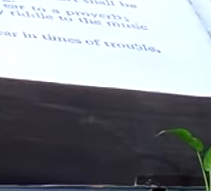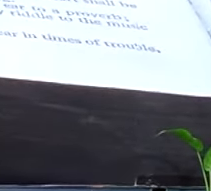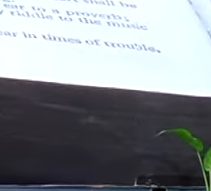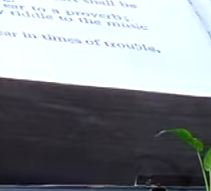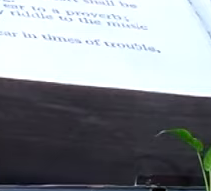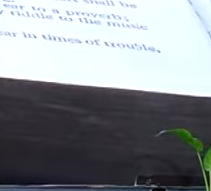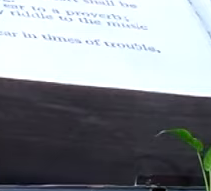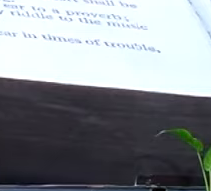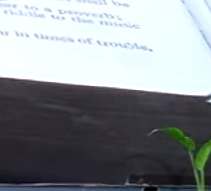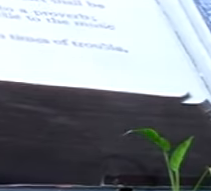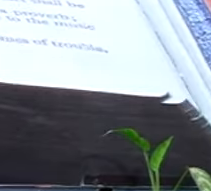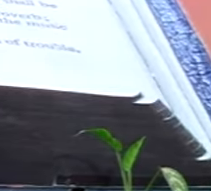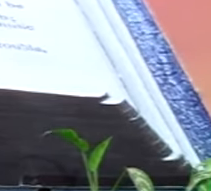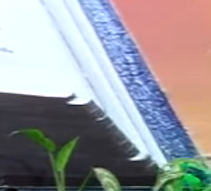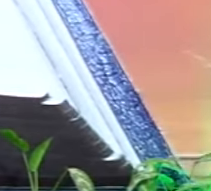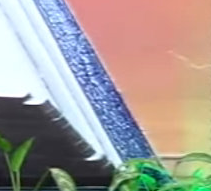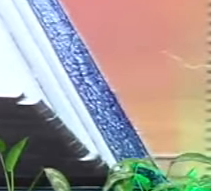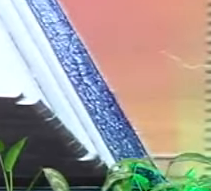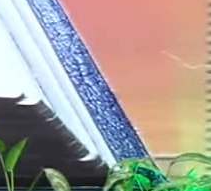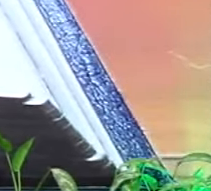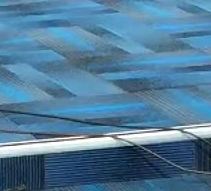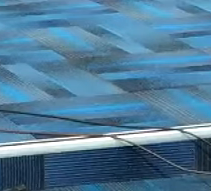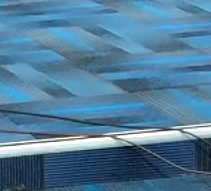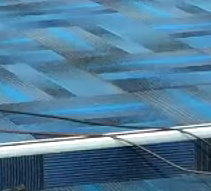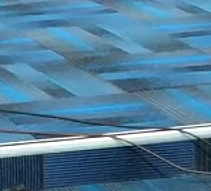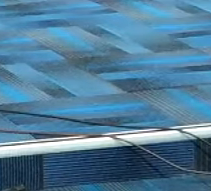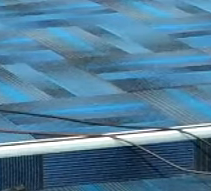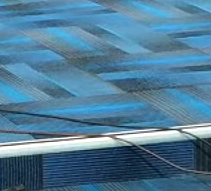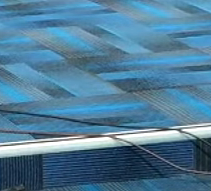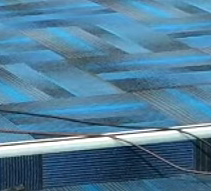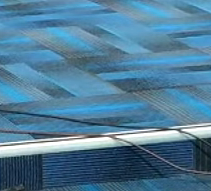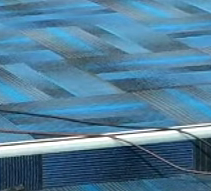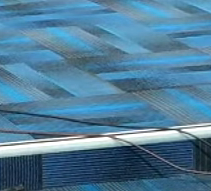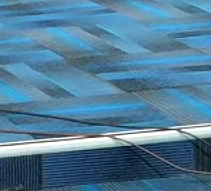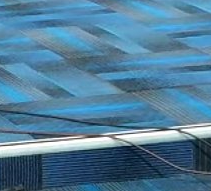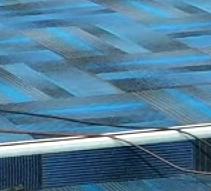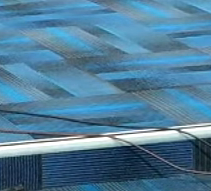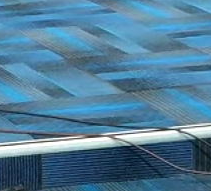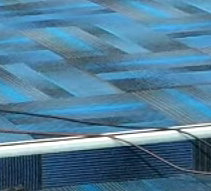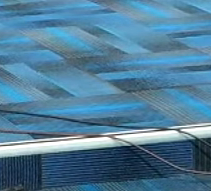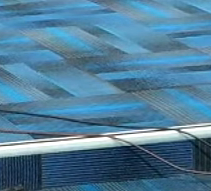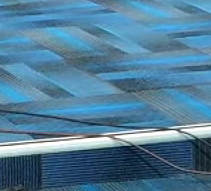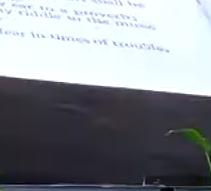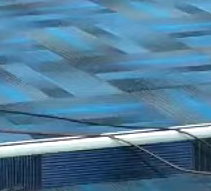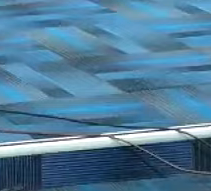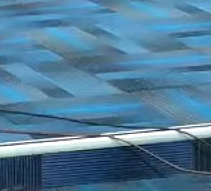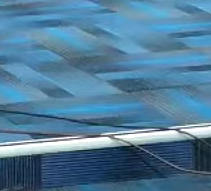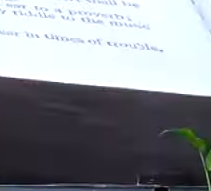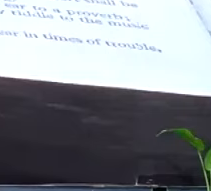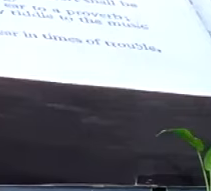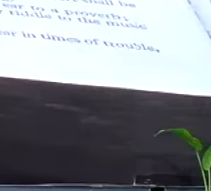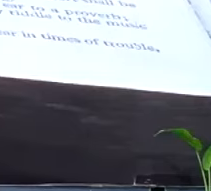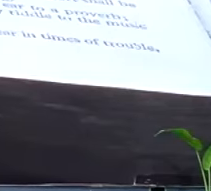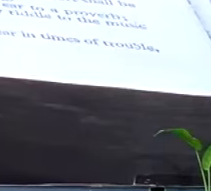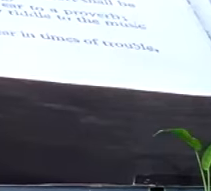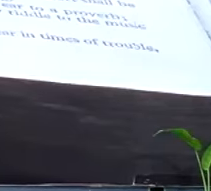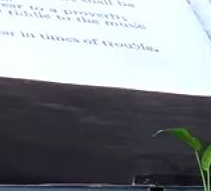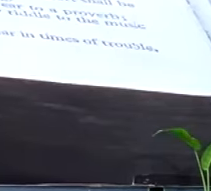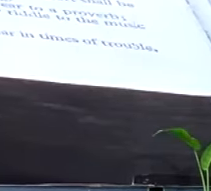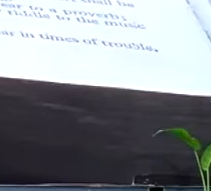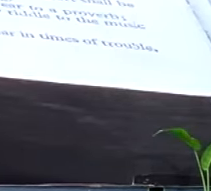come to church. Amen. So we're going to sing together hymn 691.